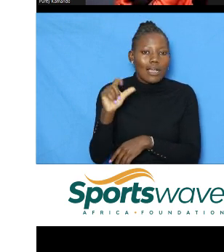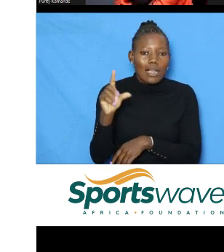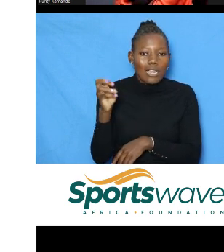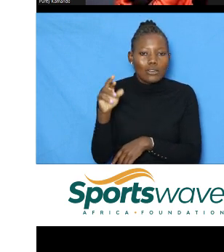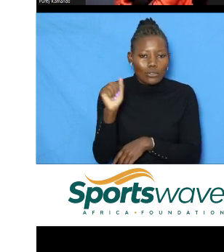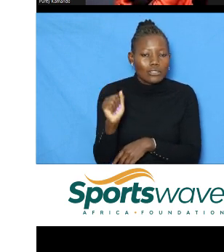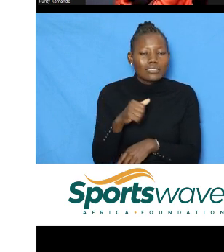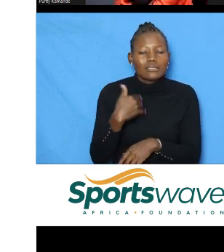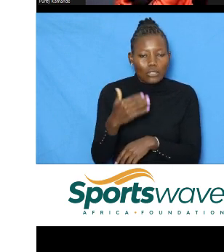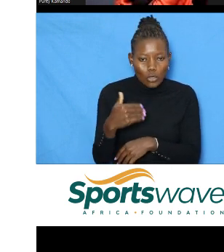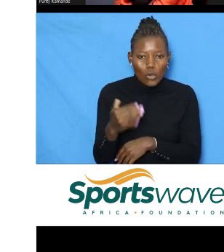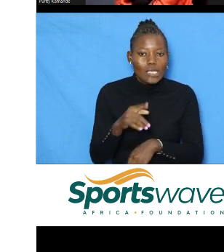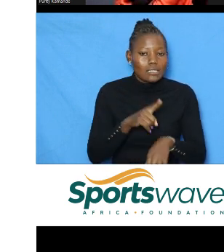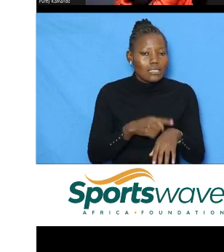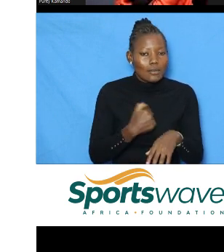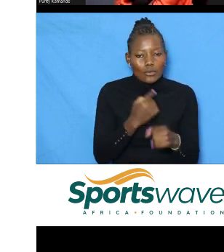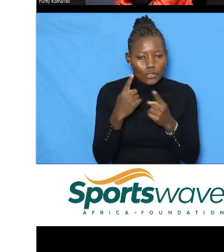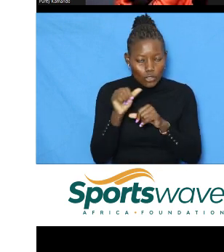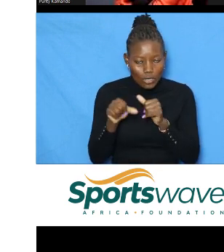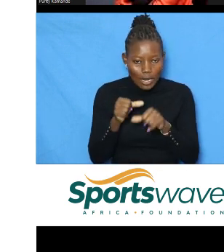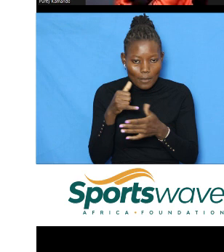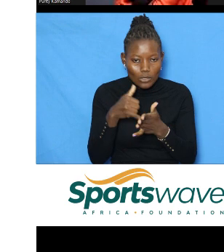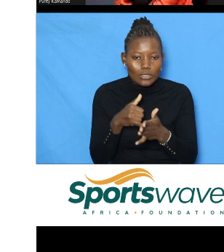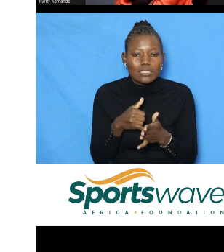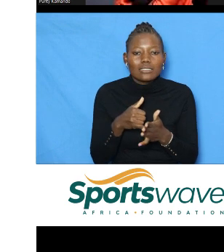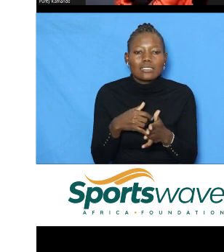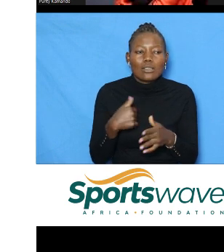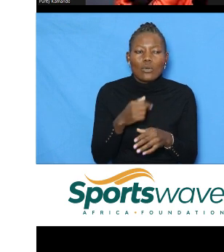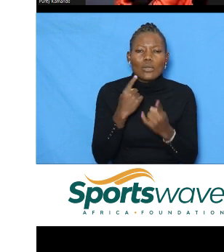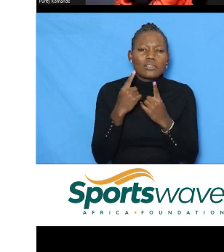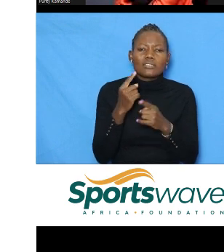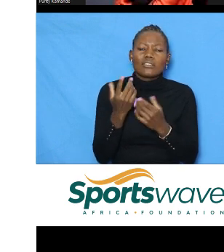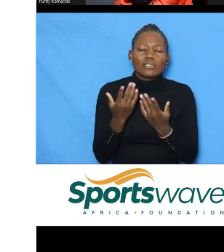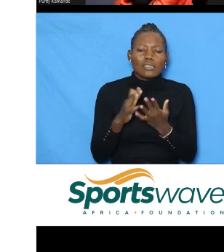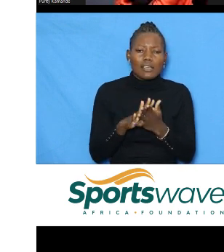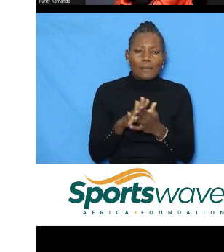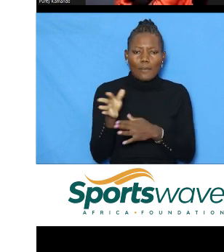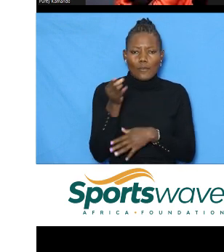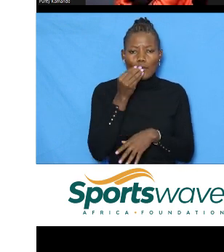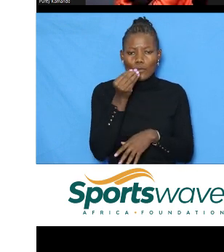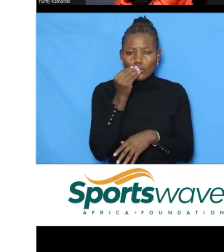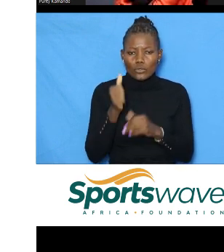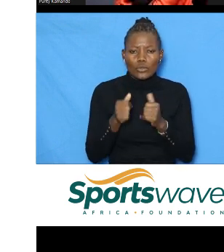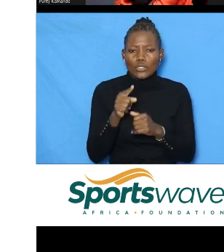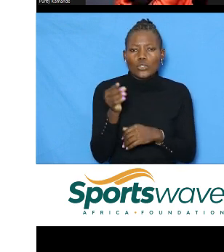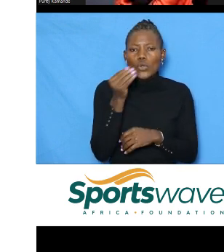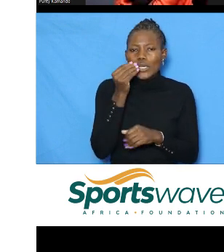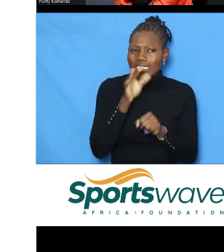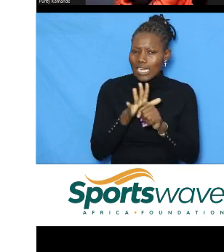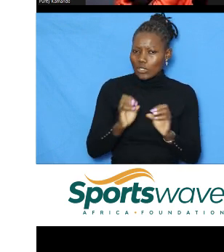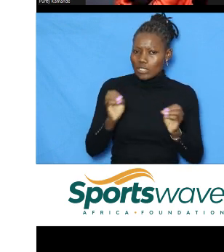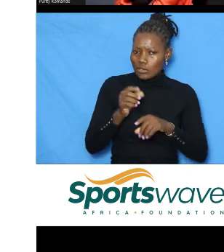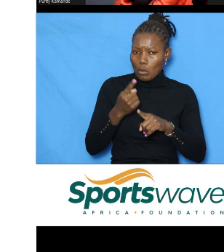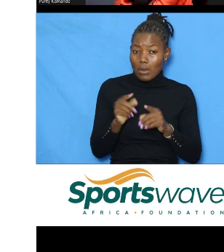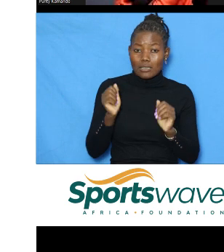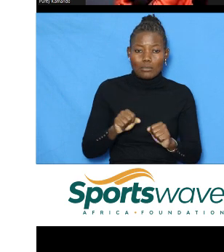being thrown around. So when you talk of calorie as a term of energy, we are talking about foods that you're able not to eat a lot of, but they can be